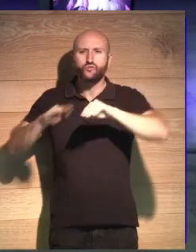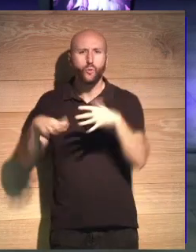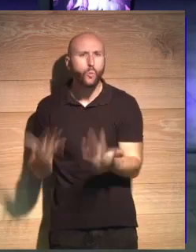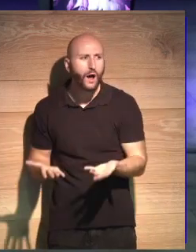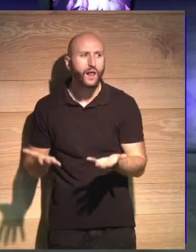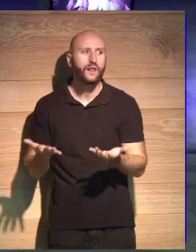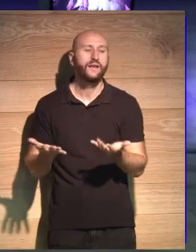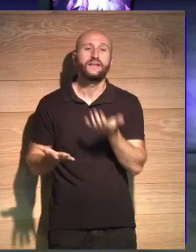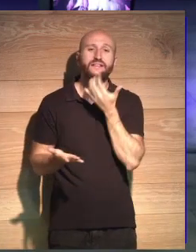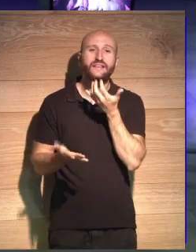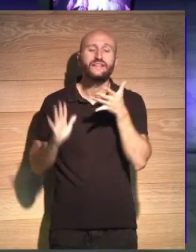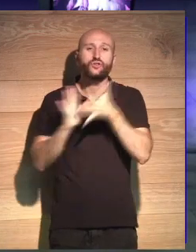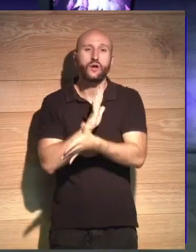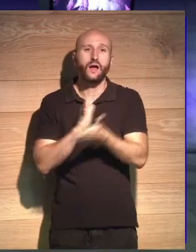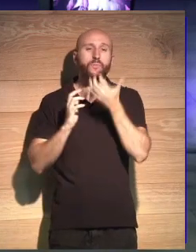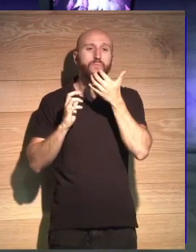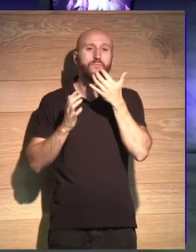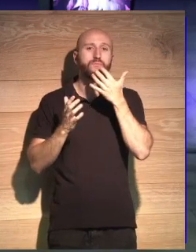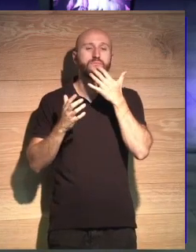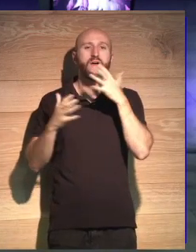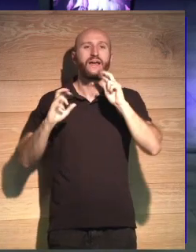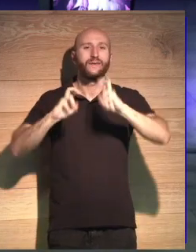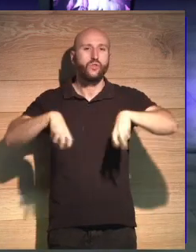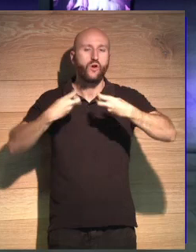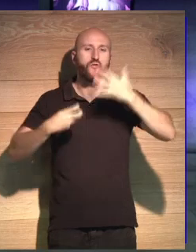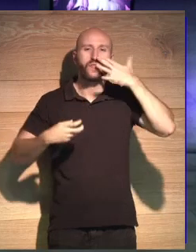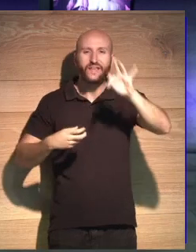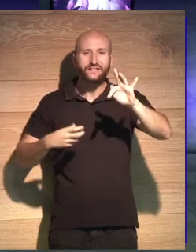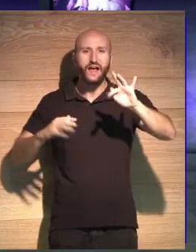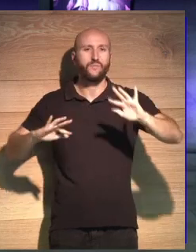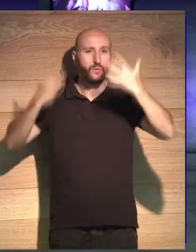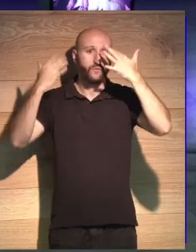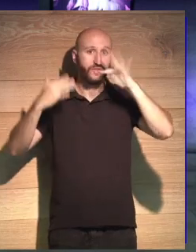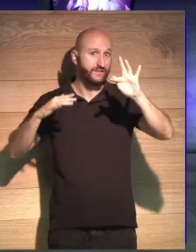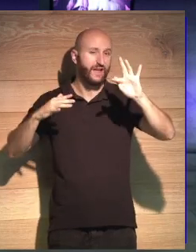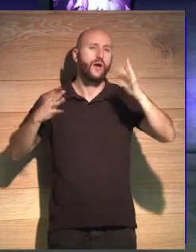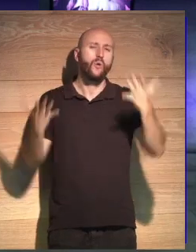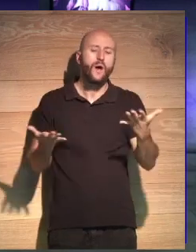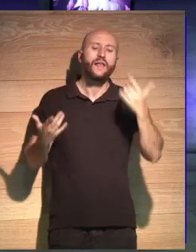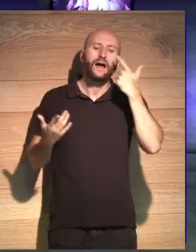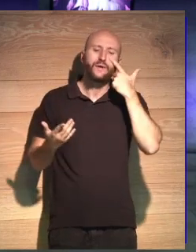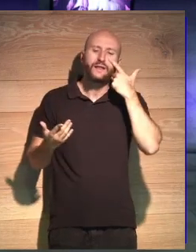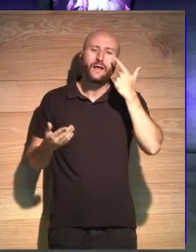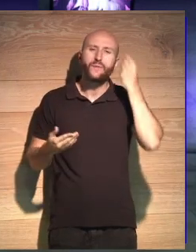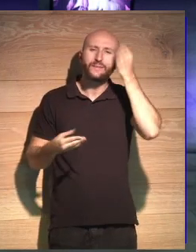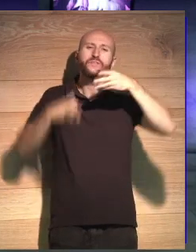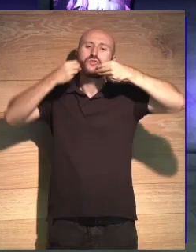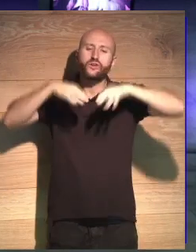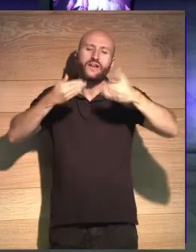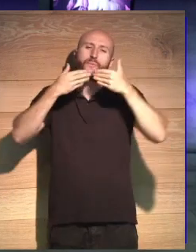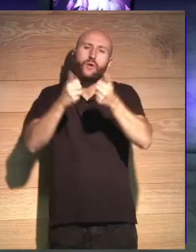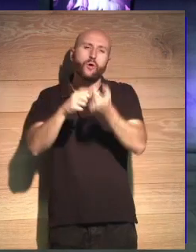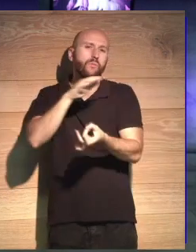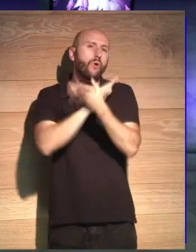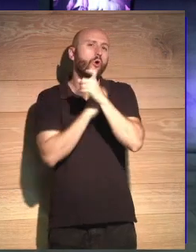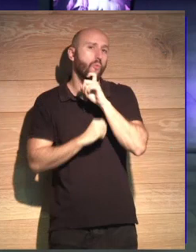of the historic contents that they have in Assassin's Creed, for instance, about the French Revolution or whatever, but how